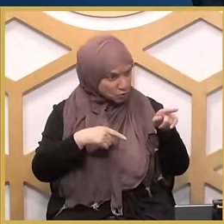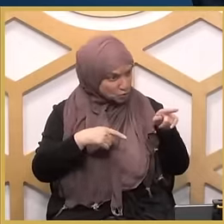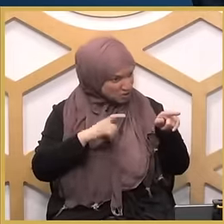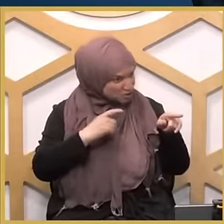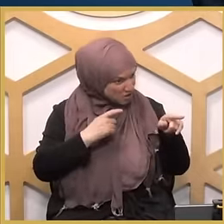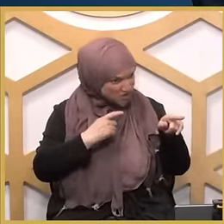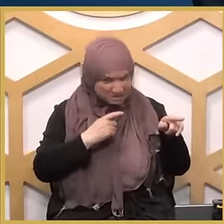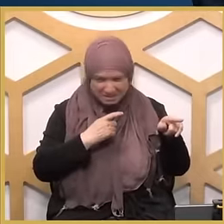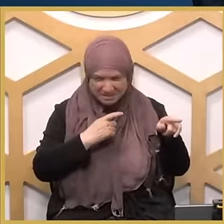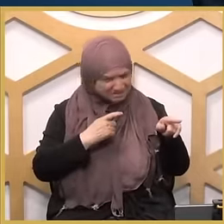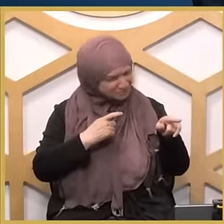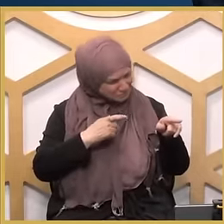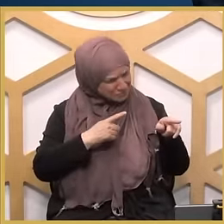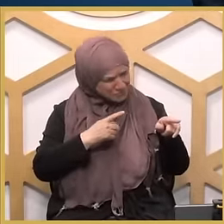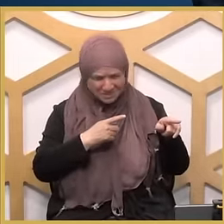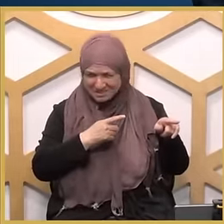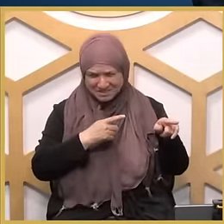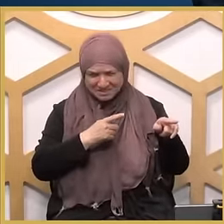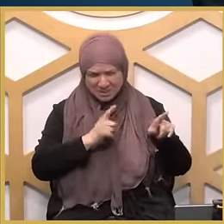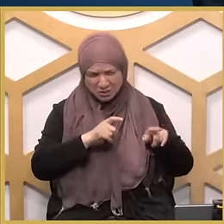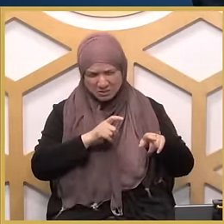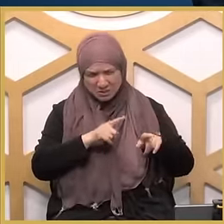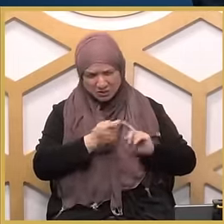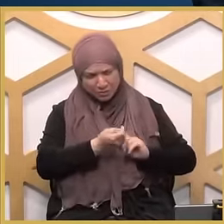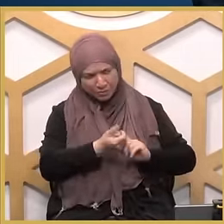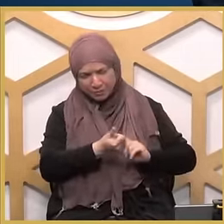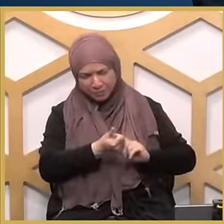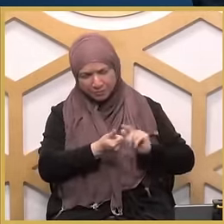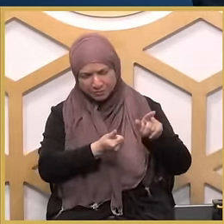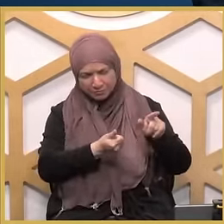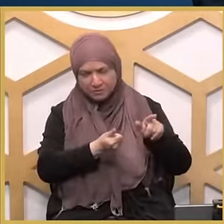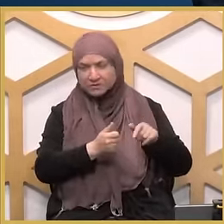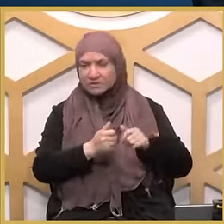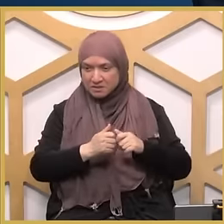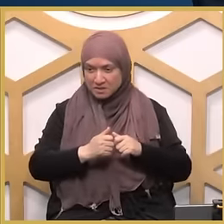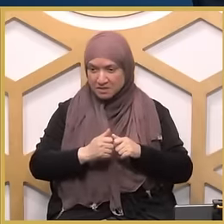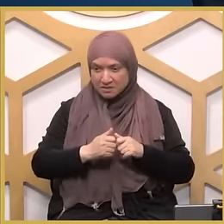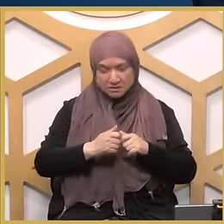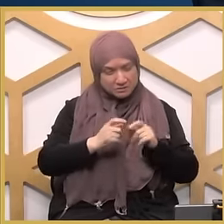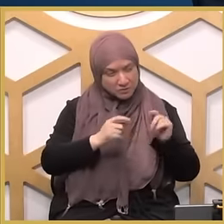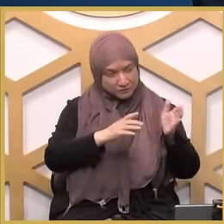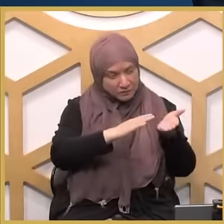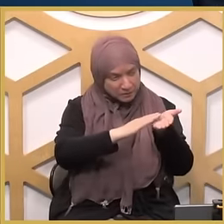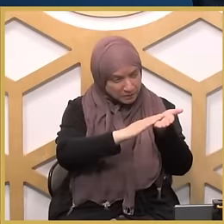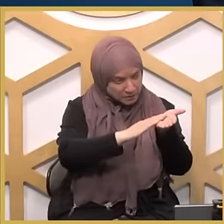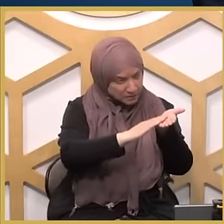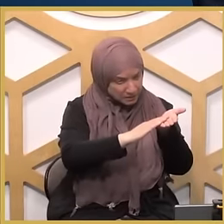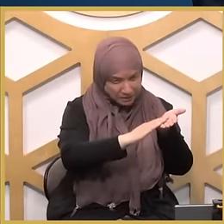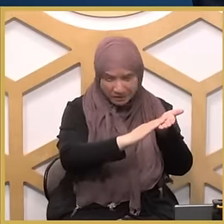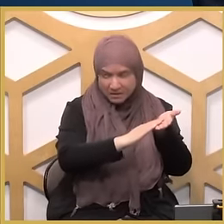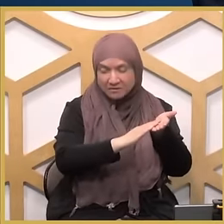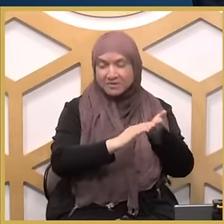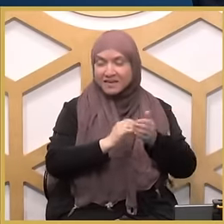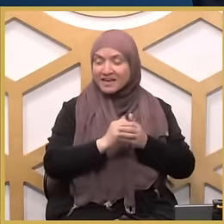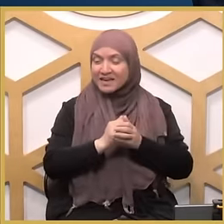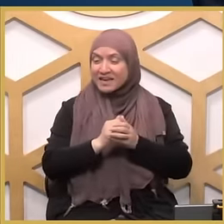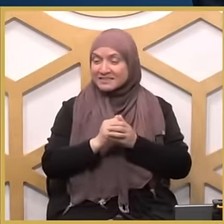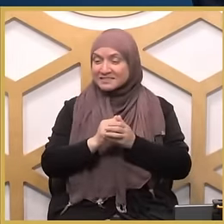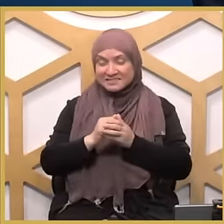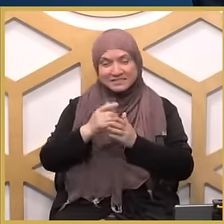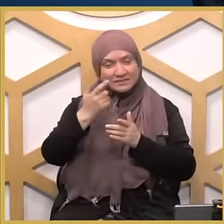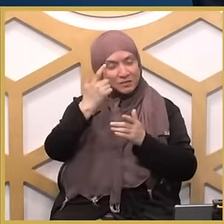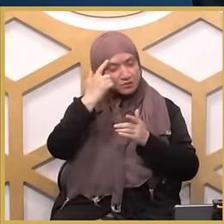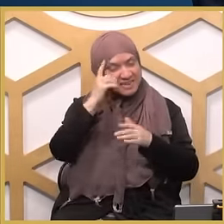Allah subhanahu wa ta'ala says in the Quran and the Sunnah of the Prophet sallallahu alaihi wasallam, like having a disciplined life as a Muslim, that is very